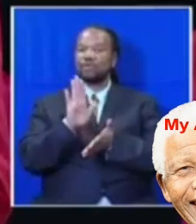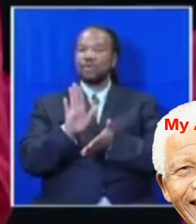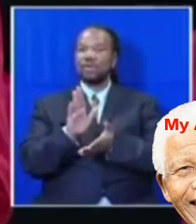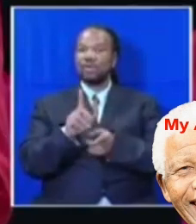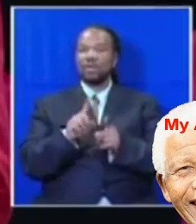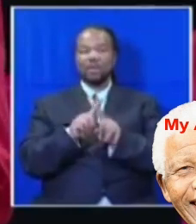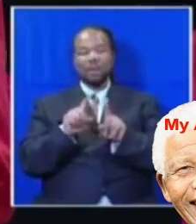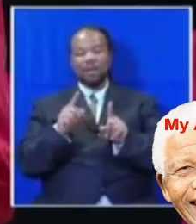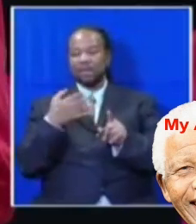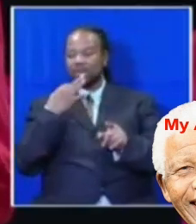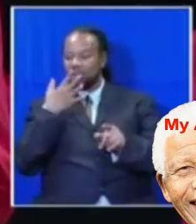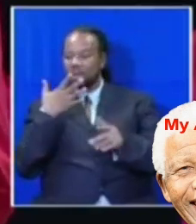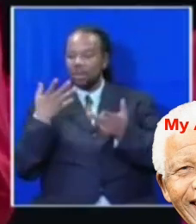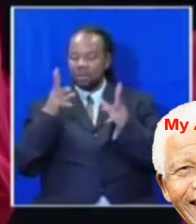repetition.